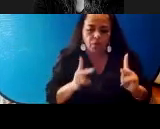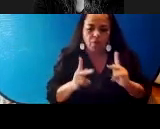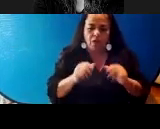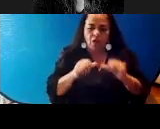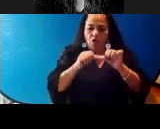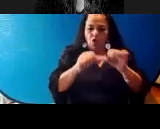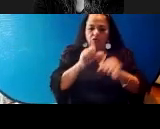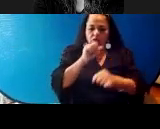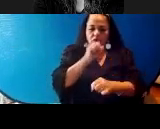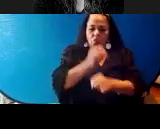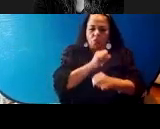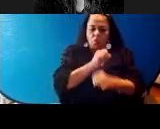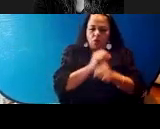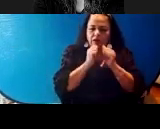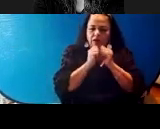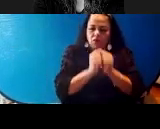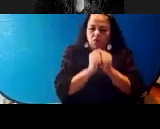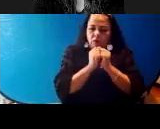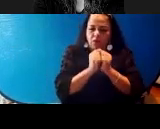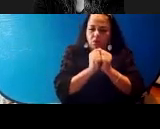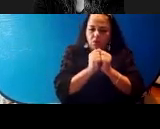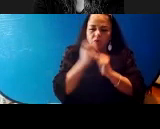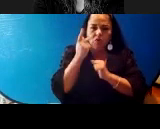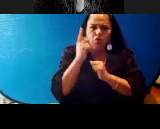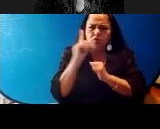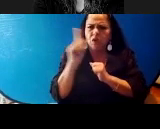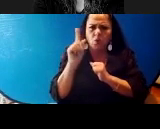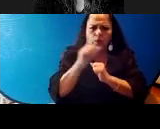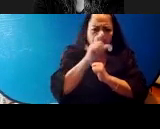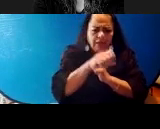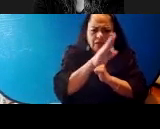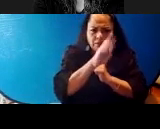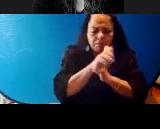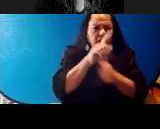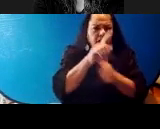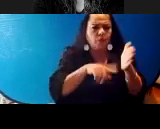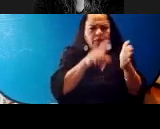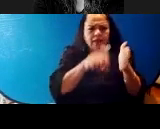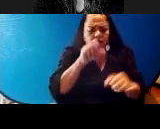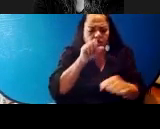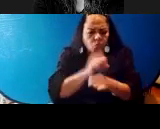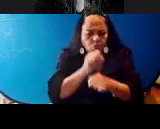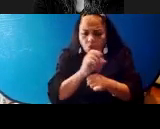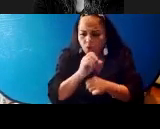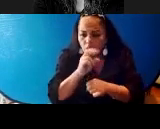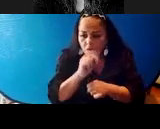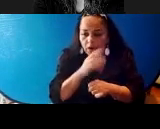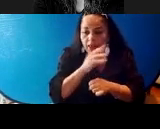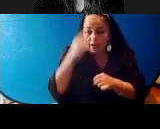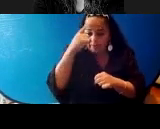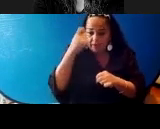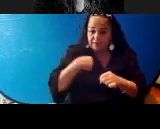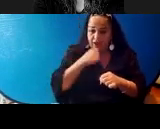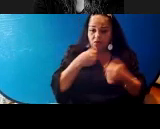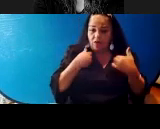constantly working together to see where folks need to be, what things they need to work on. And because I don't have a